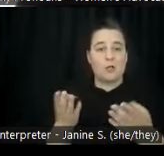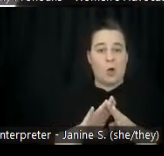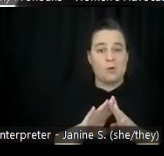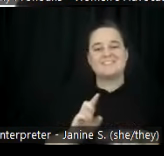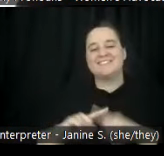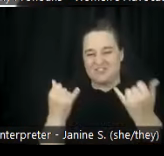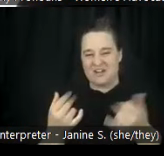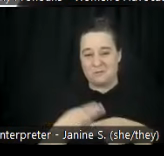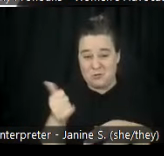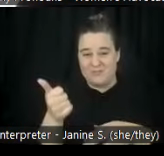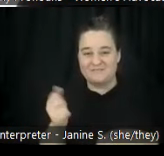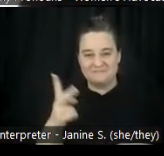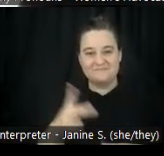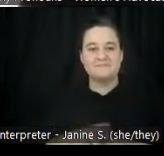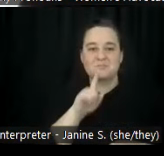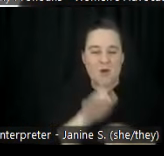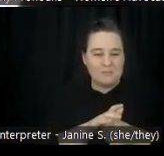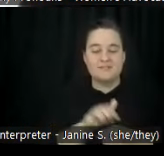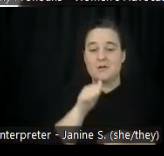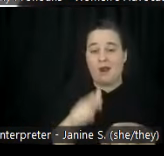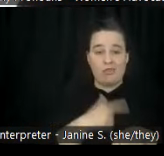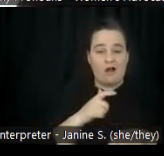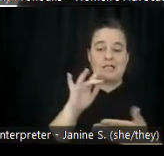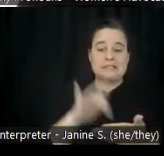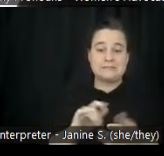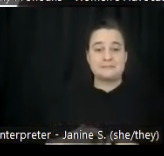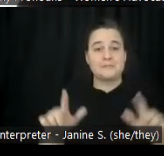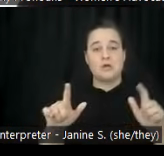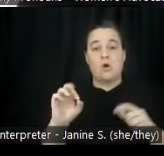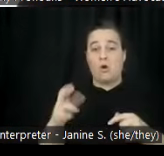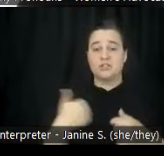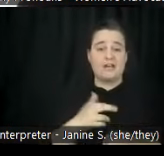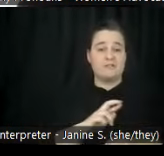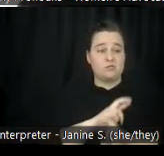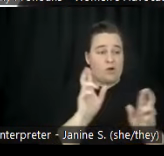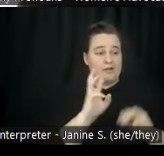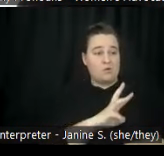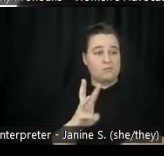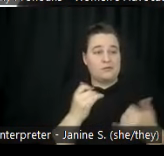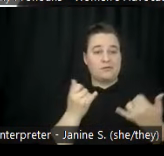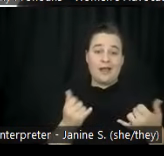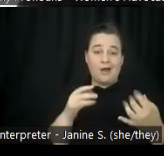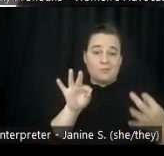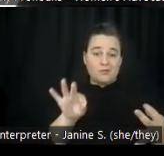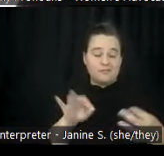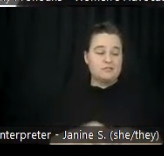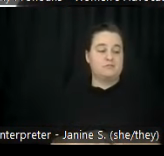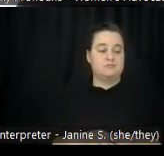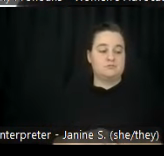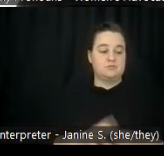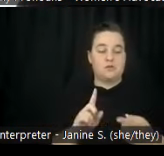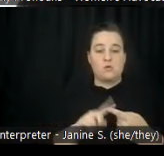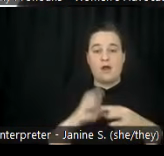promise. It's shorter. It shouldn't take you long. If you could click on that or at least have it open in your browser now, that'd be perfect. When you close out,